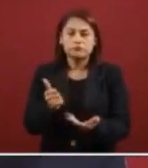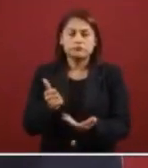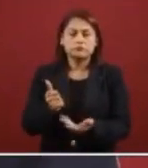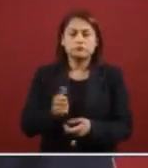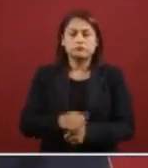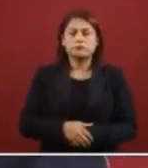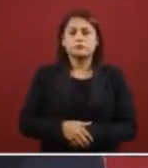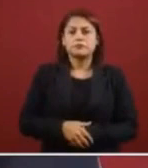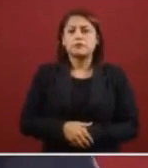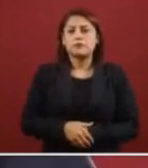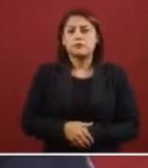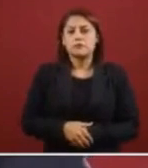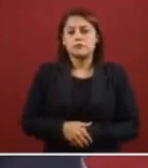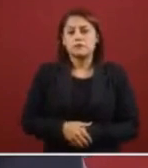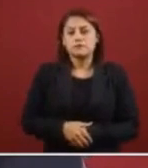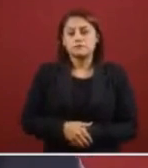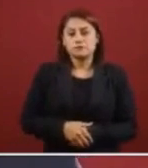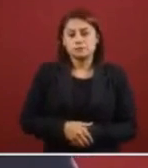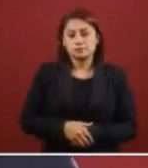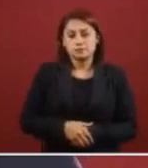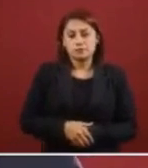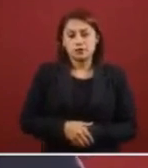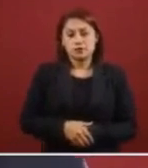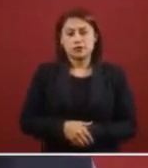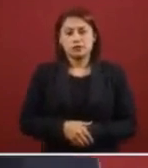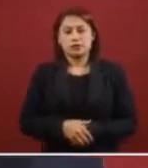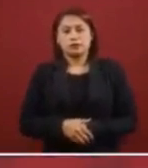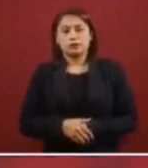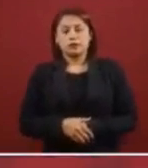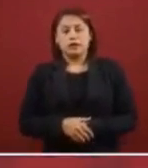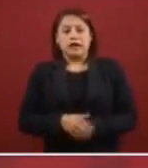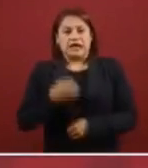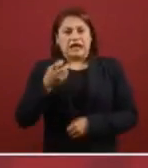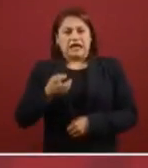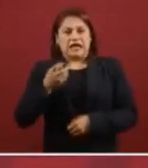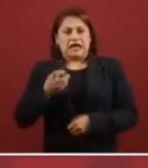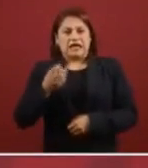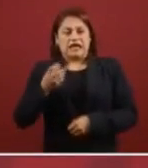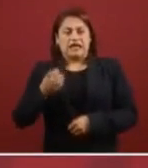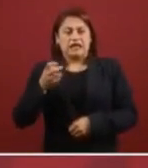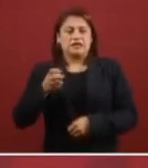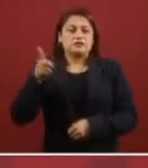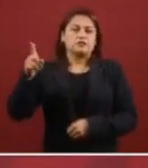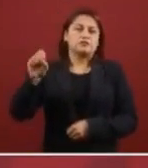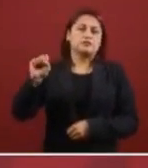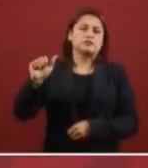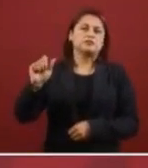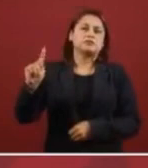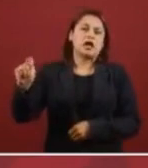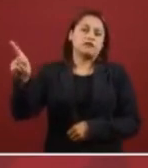No, but it's un asunto que tiene que ver el SAT. It has to do with SAT.